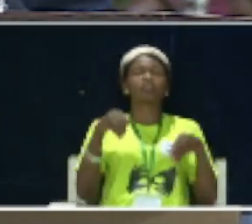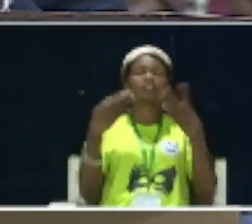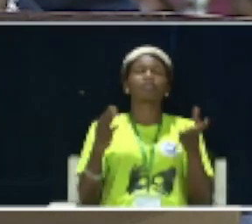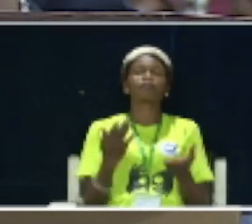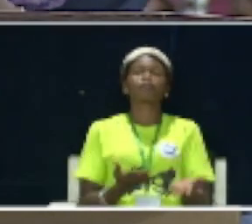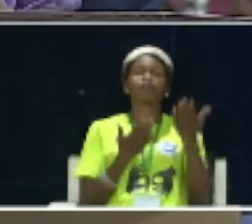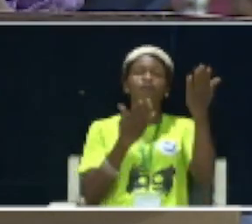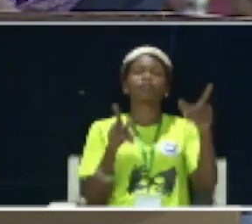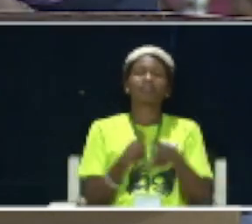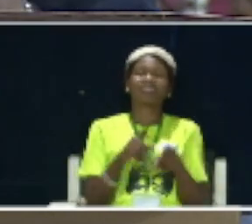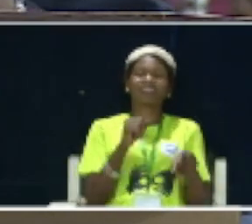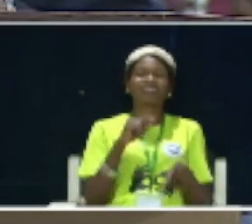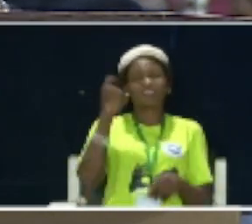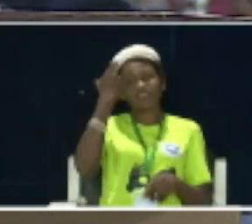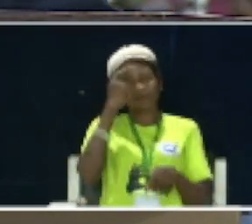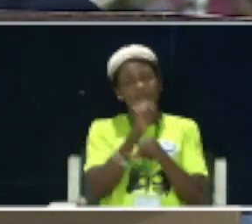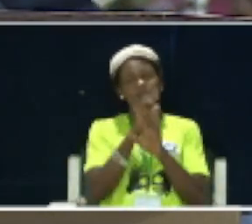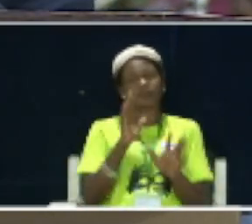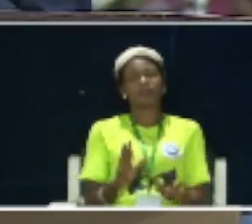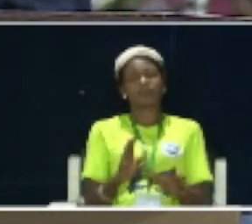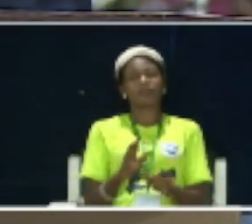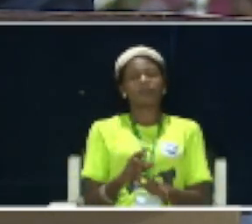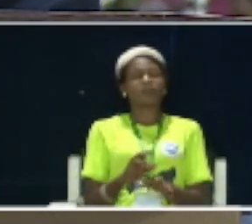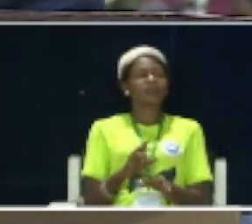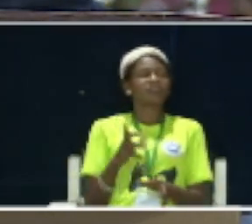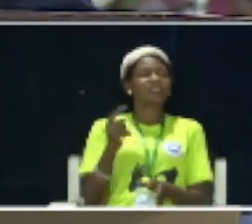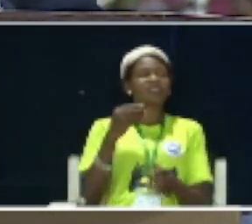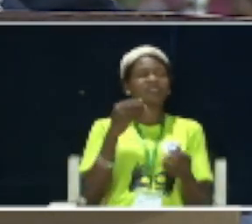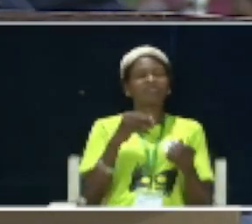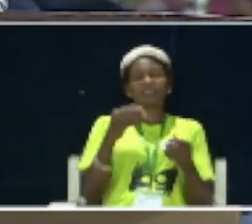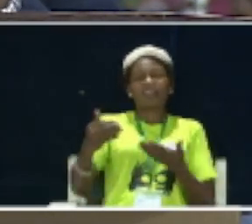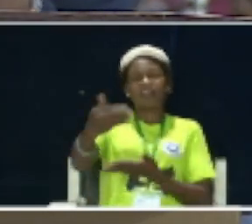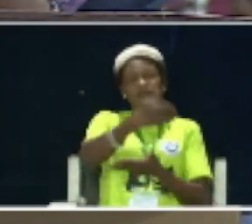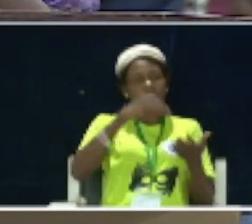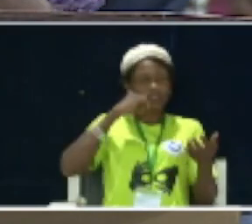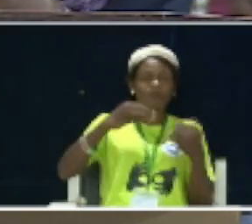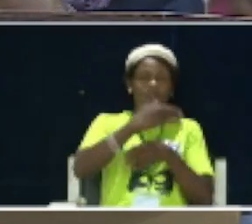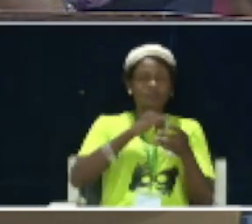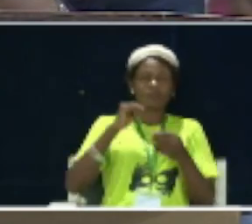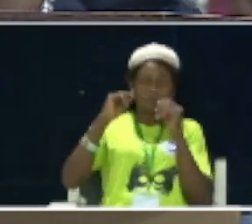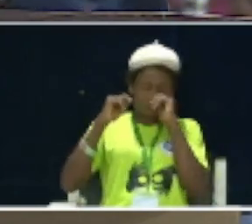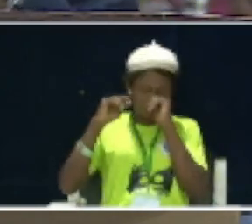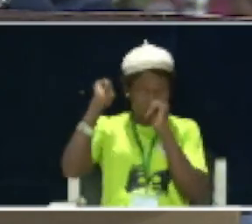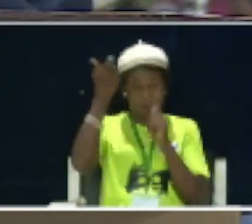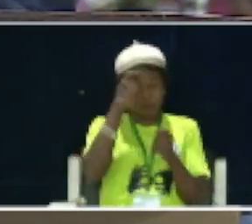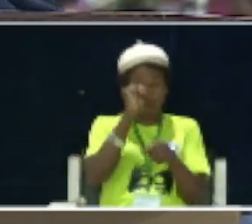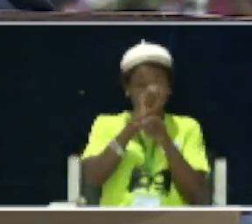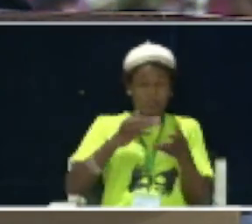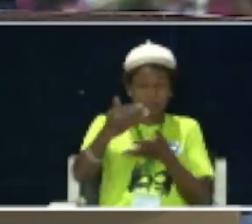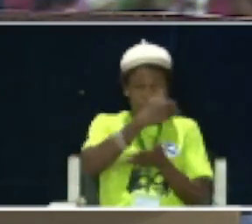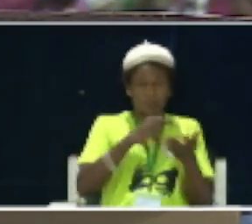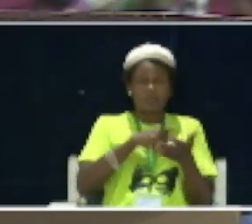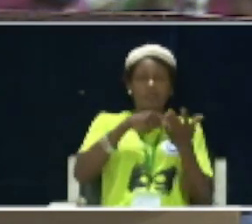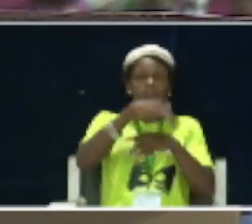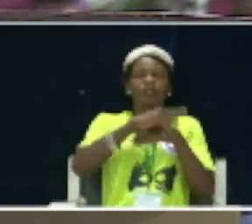like a civil servant, the harvest that will come will be a civil servant's harvest. Tonight, when you will begin